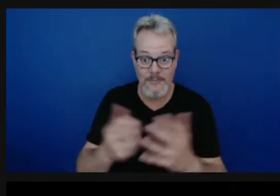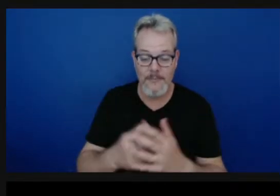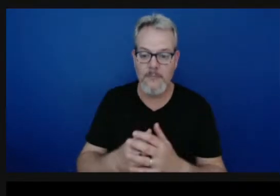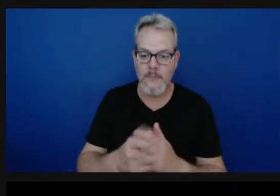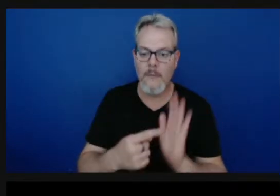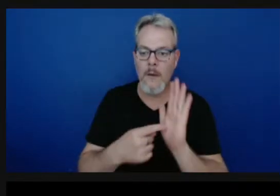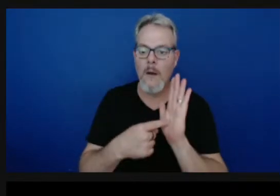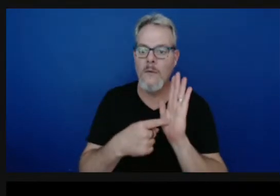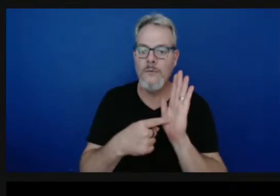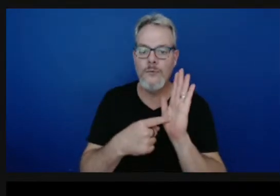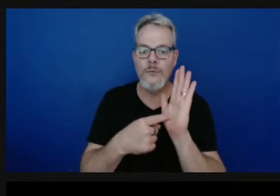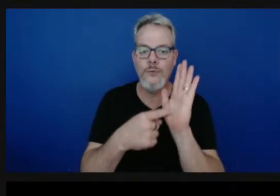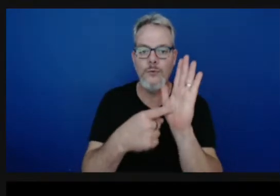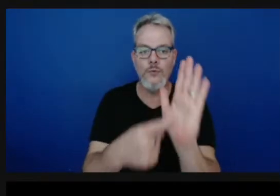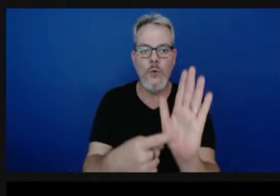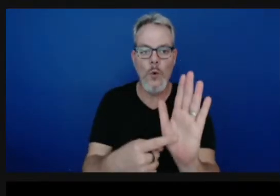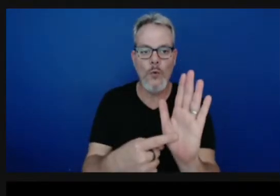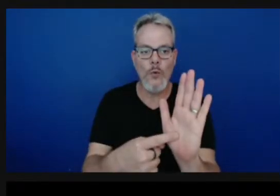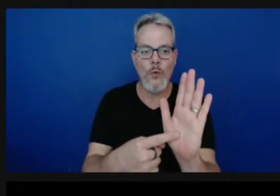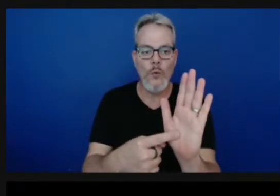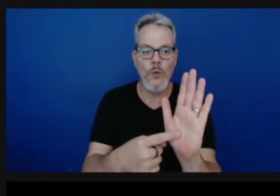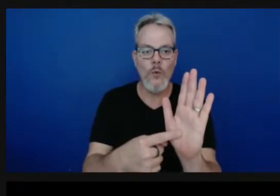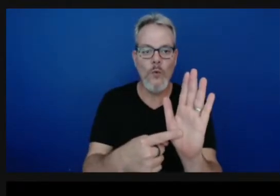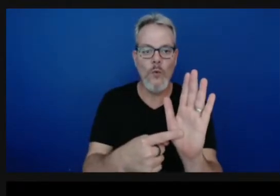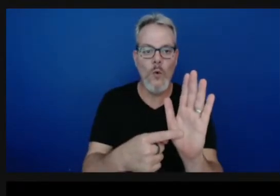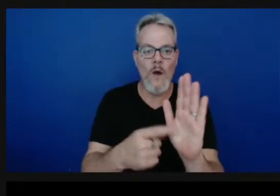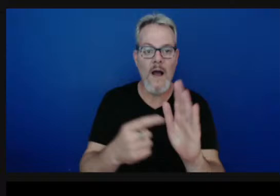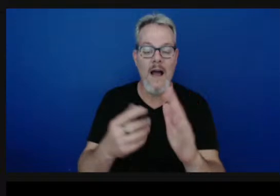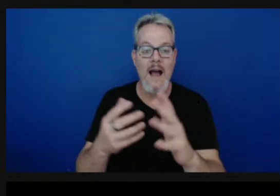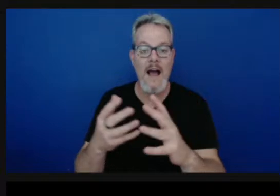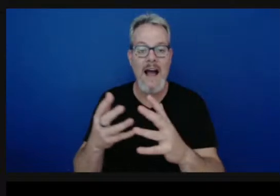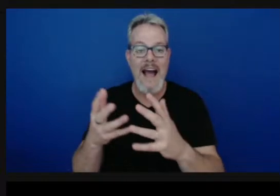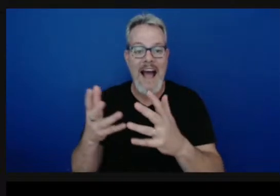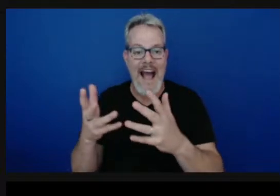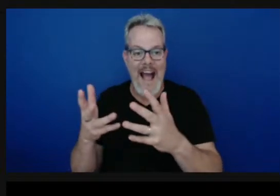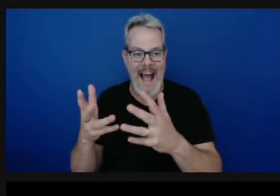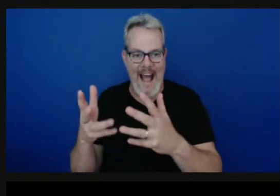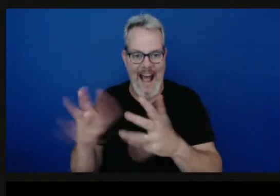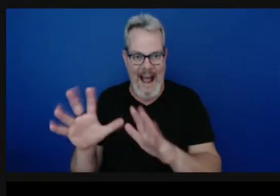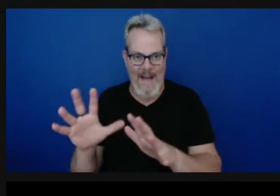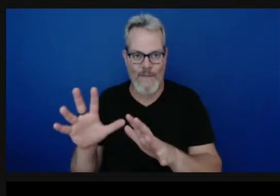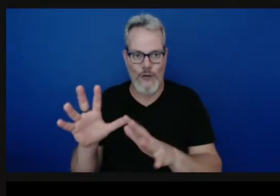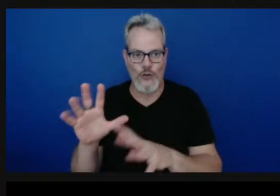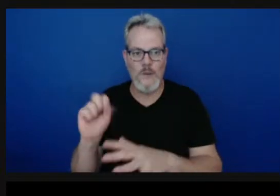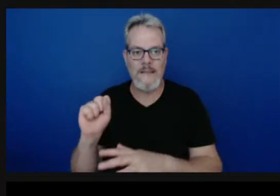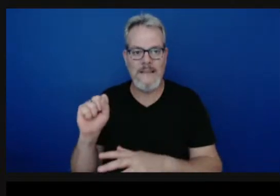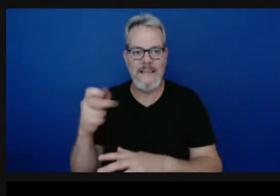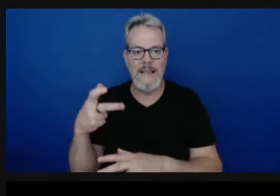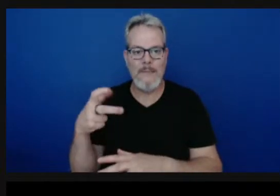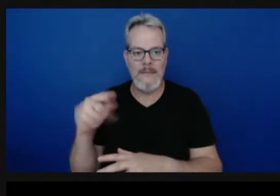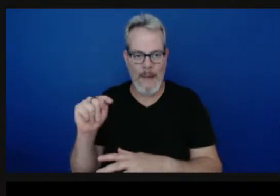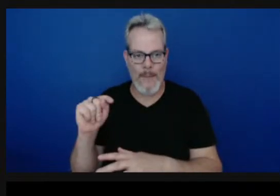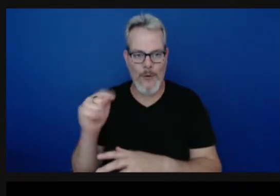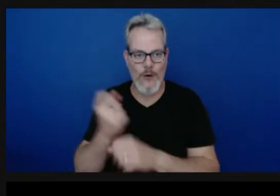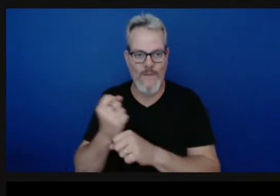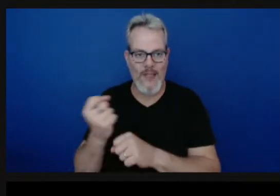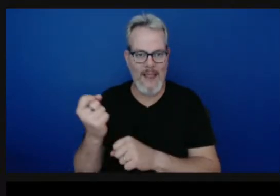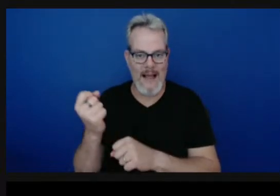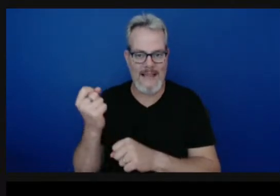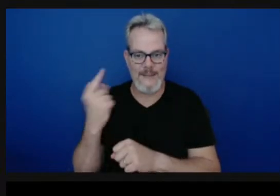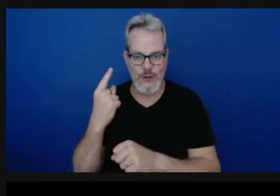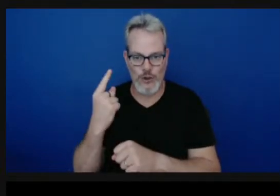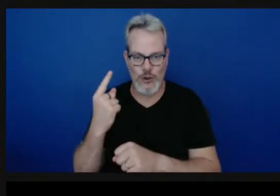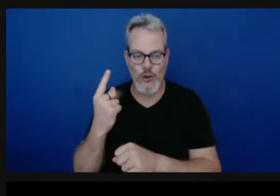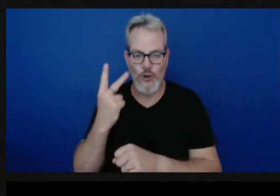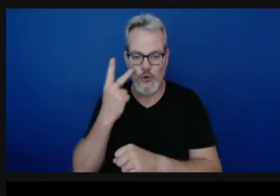you guys going back to after that most recent eruption, which was September of last year, the